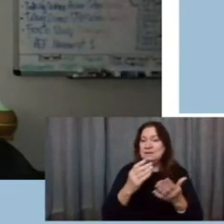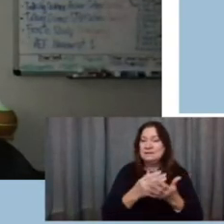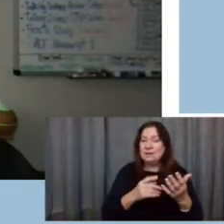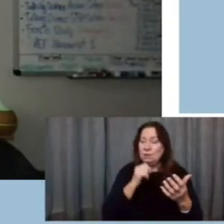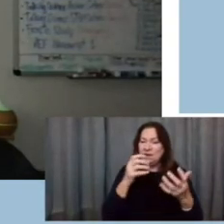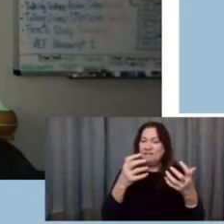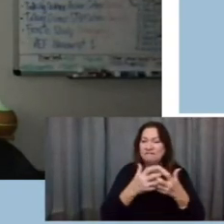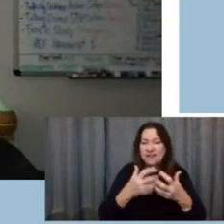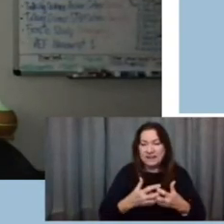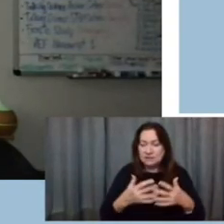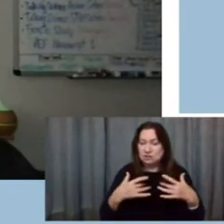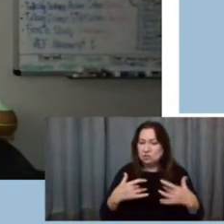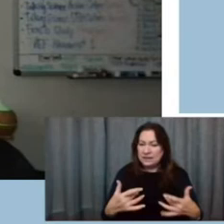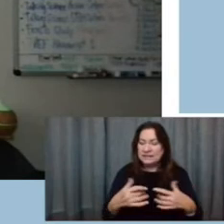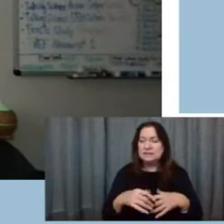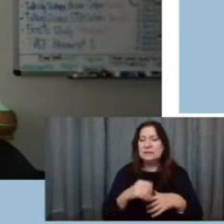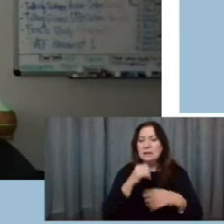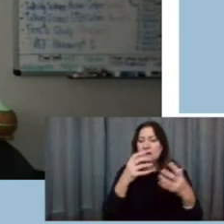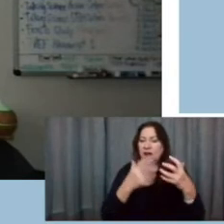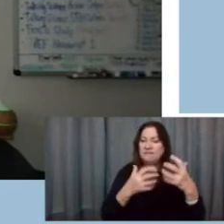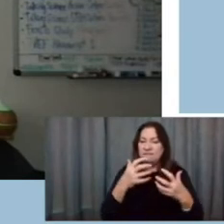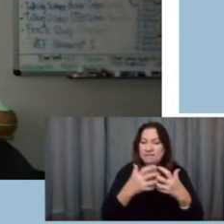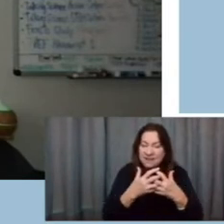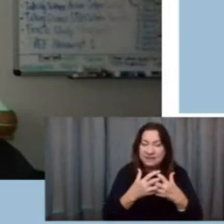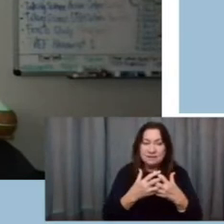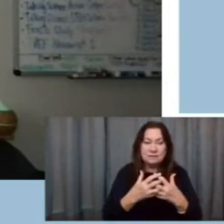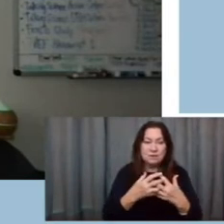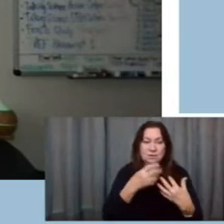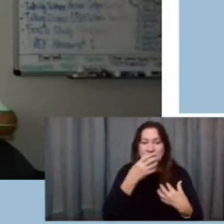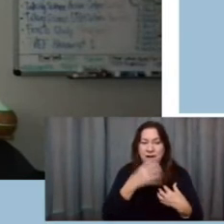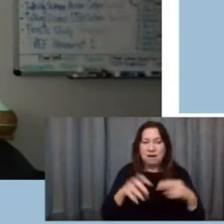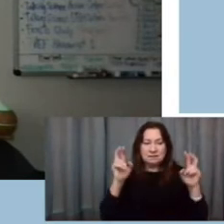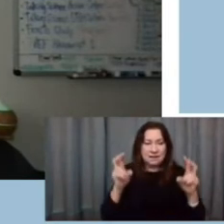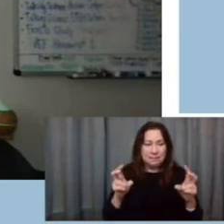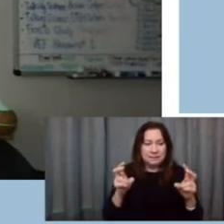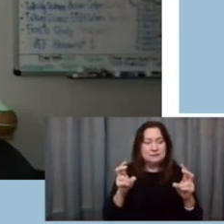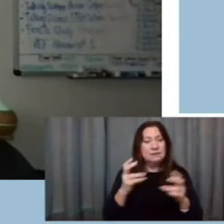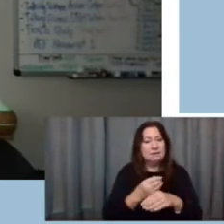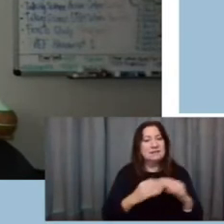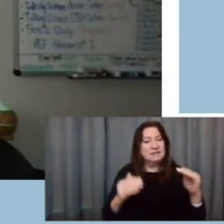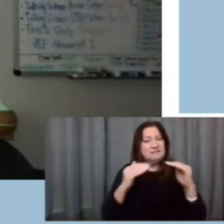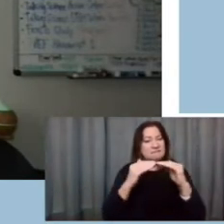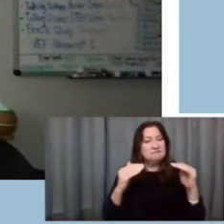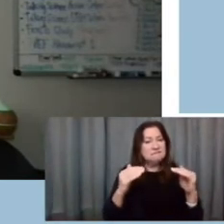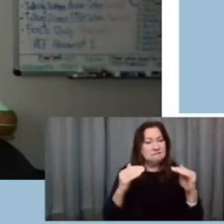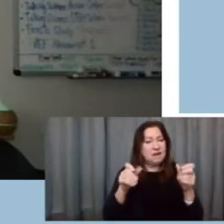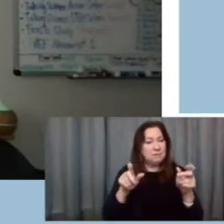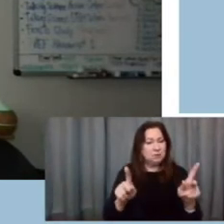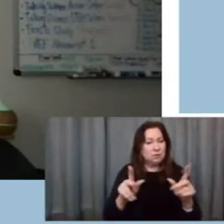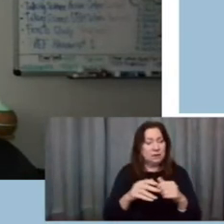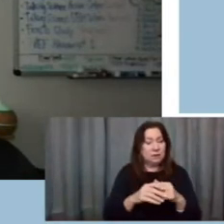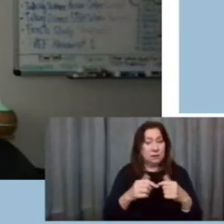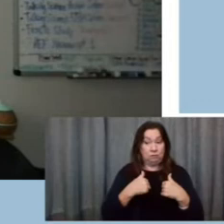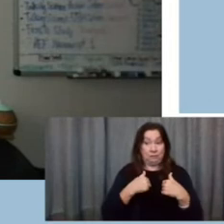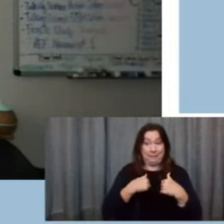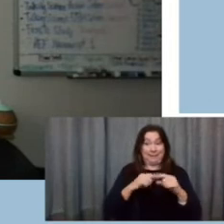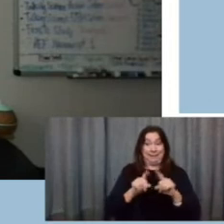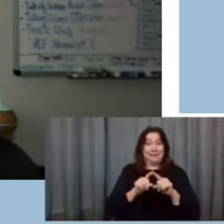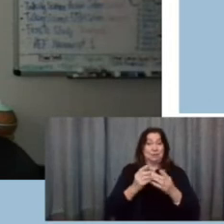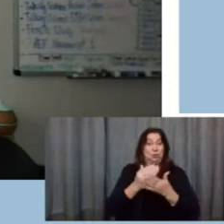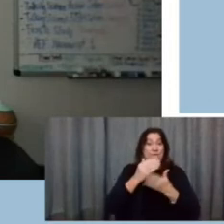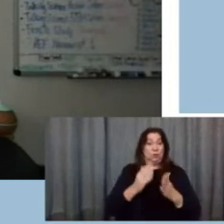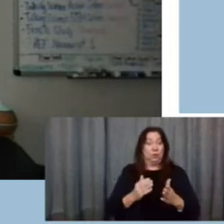trends or that doesn't fit those hot topics gets a fair opportunity from me as a reviewer. And